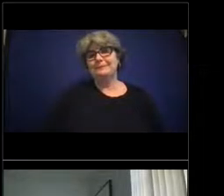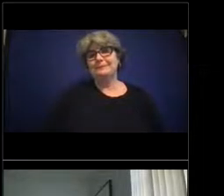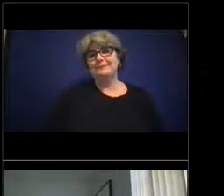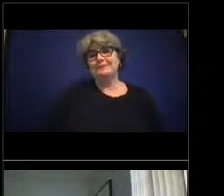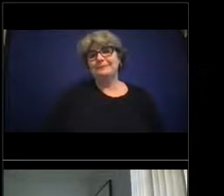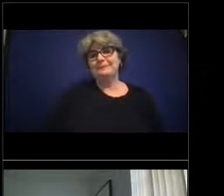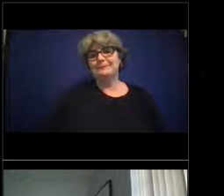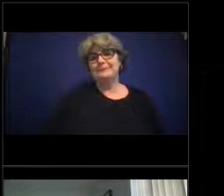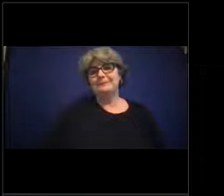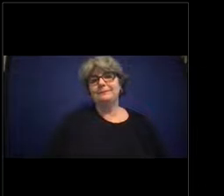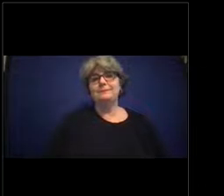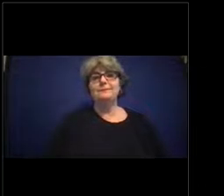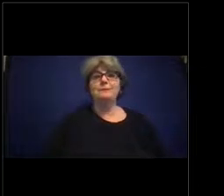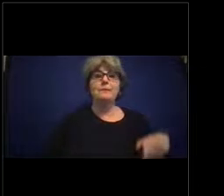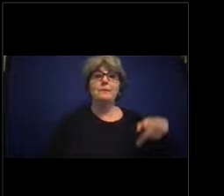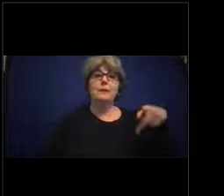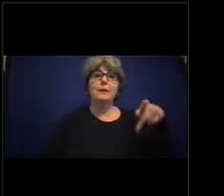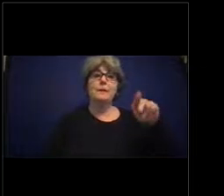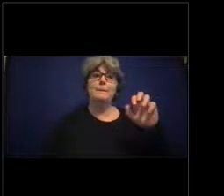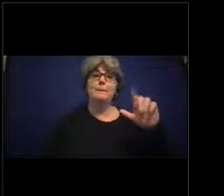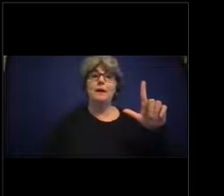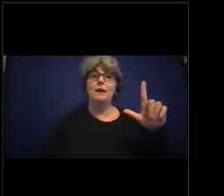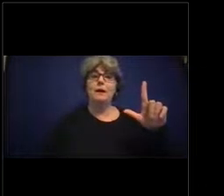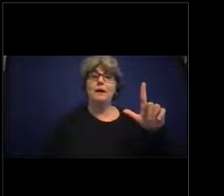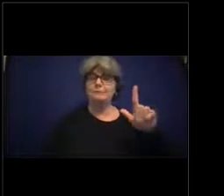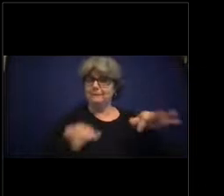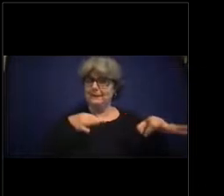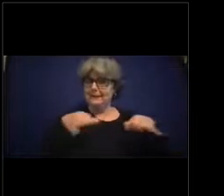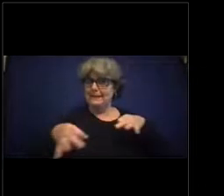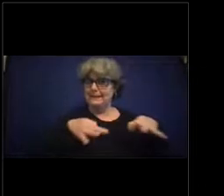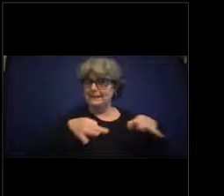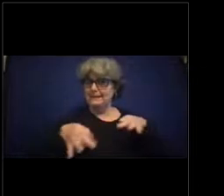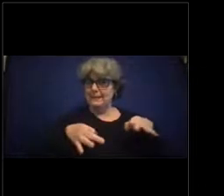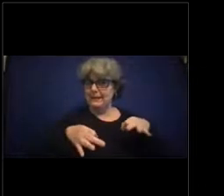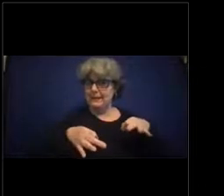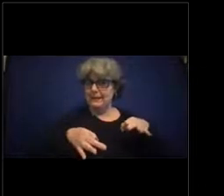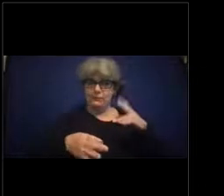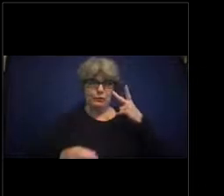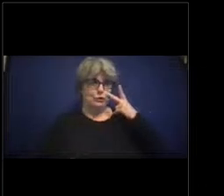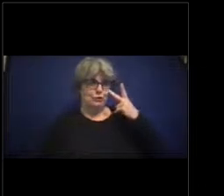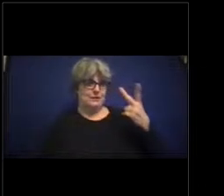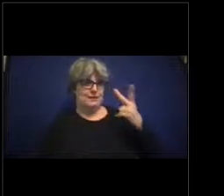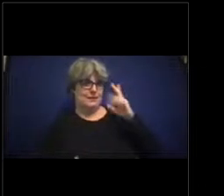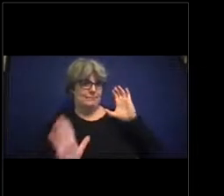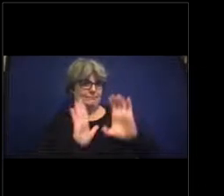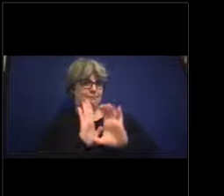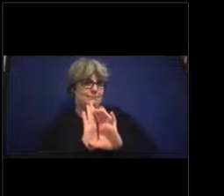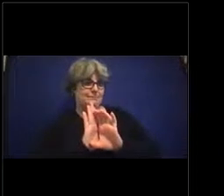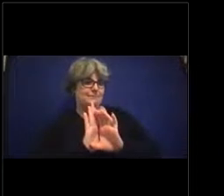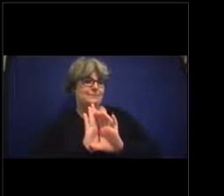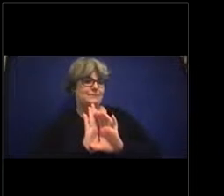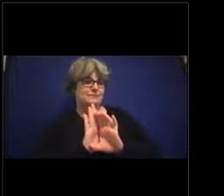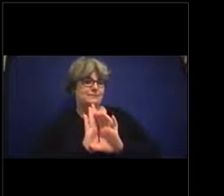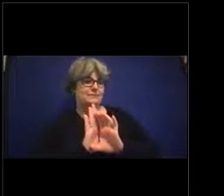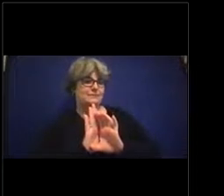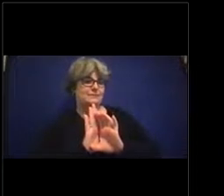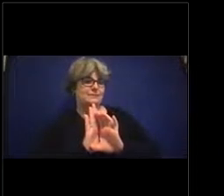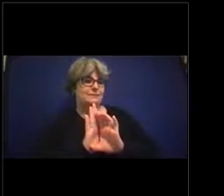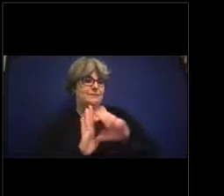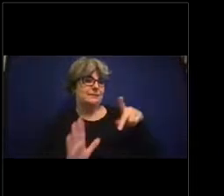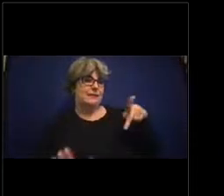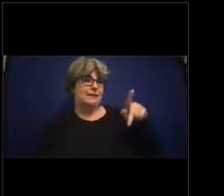Yeah, so Paul, do you want to start off explaining maybe what you see in the image? And then while Paul